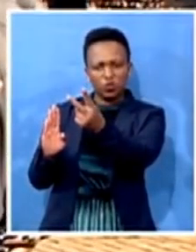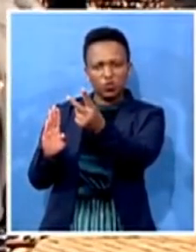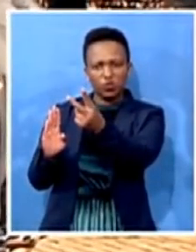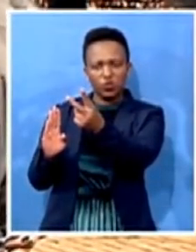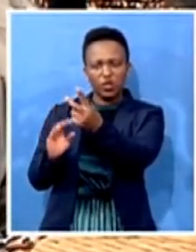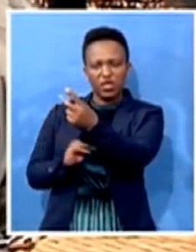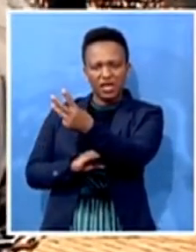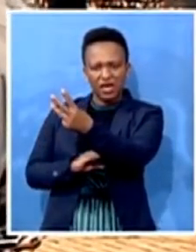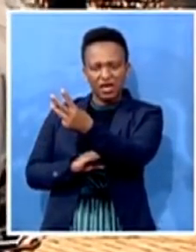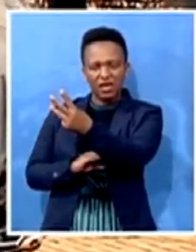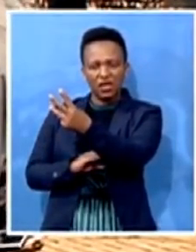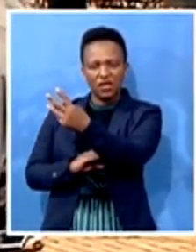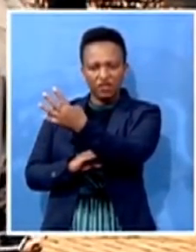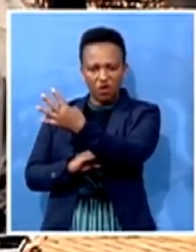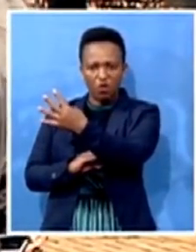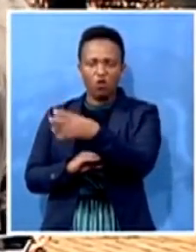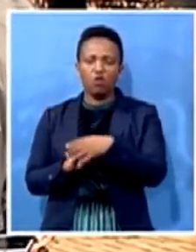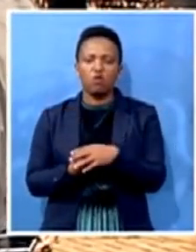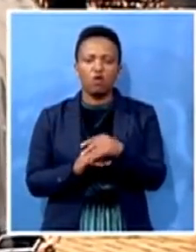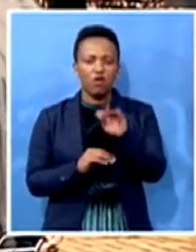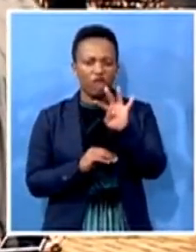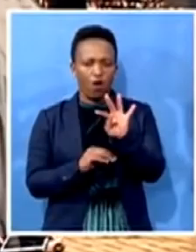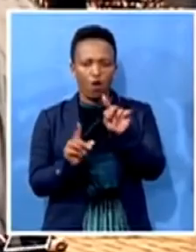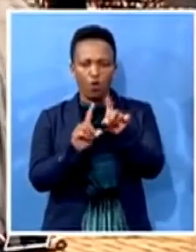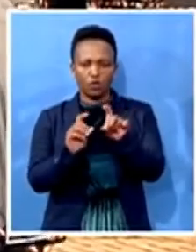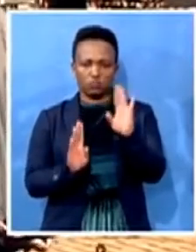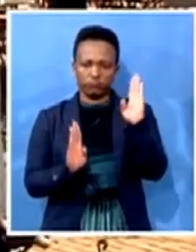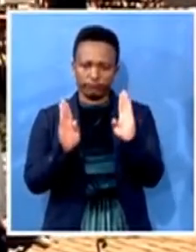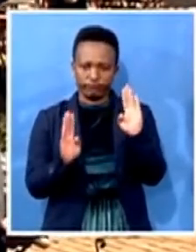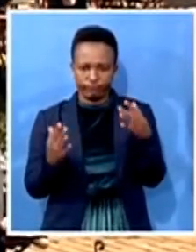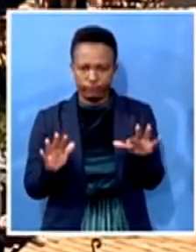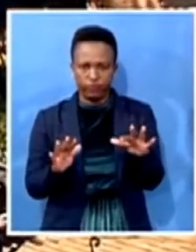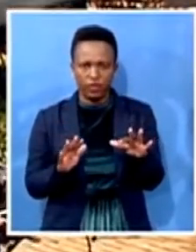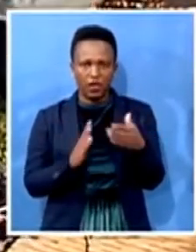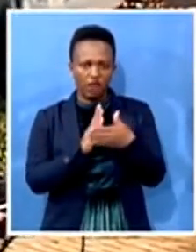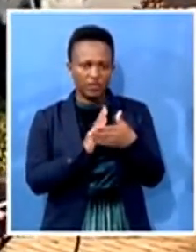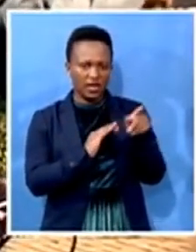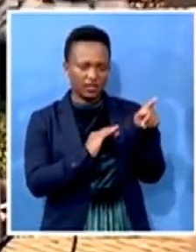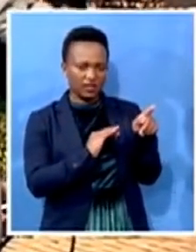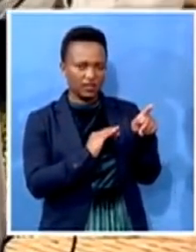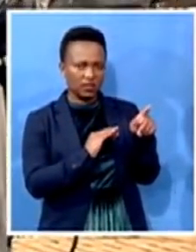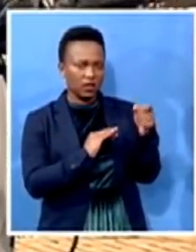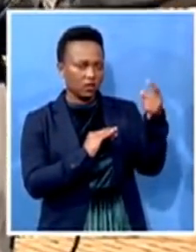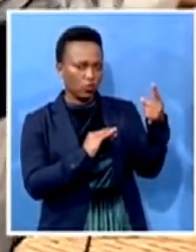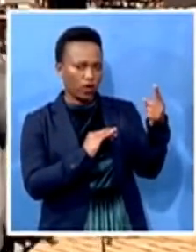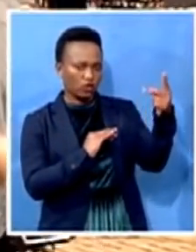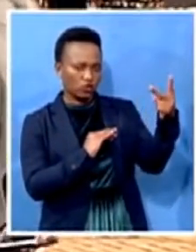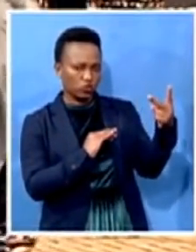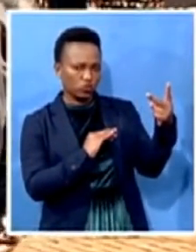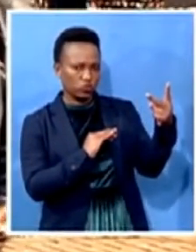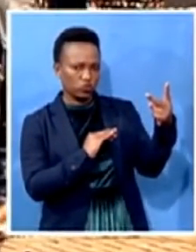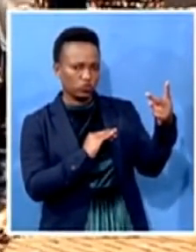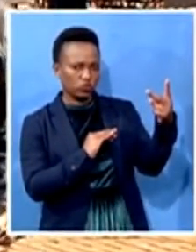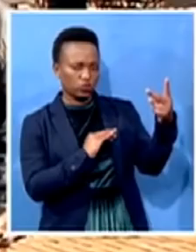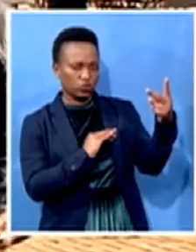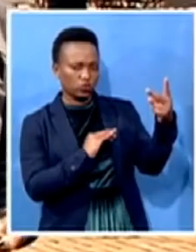that I've noted for this first round. From this side, you can start is 1, and then it's 2, and then it's 3, and then it's 4. Yeah,